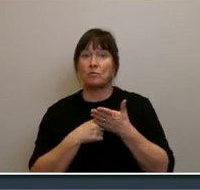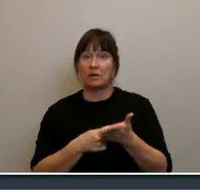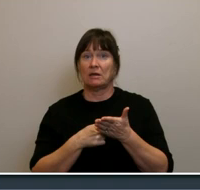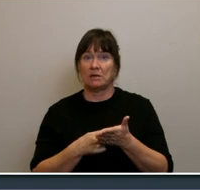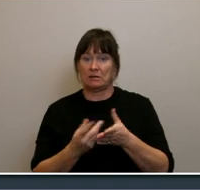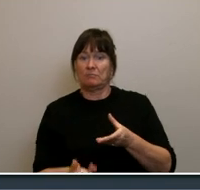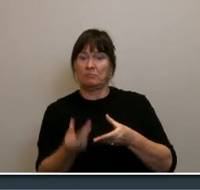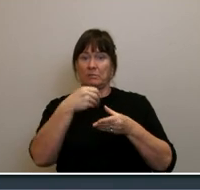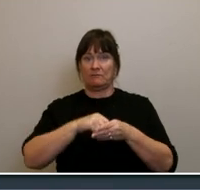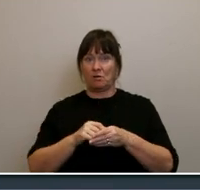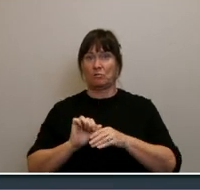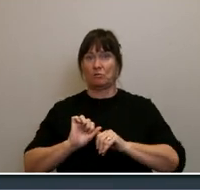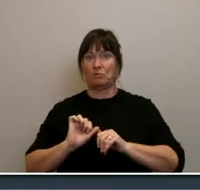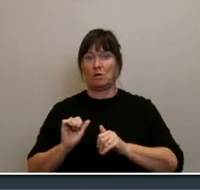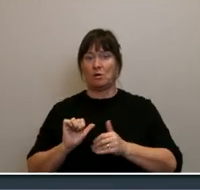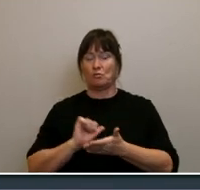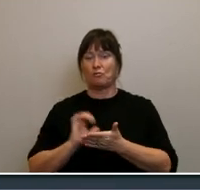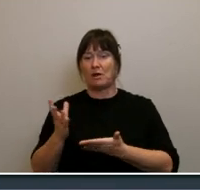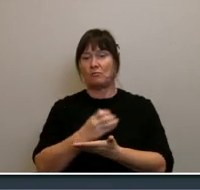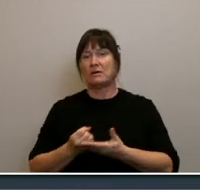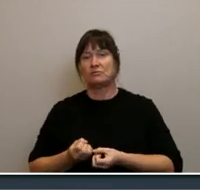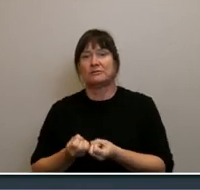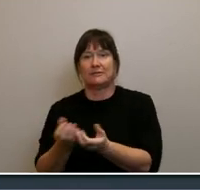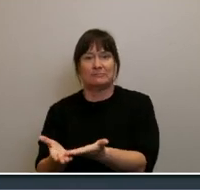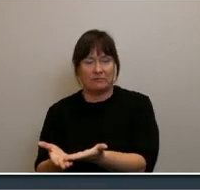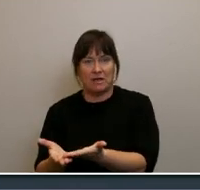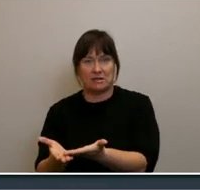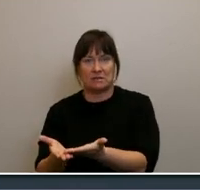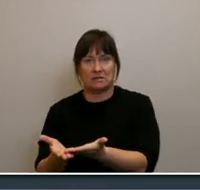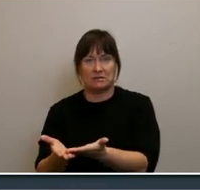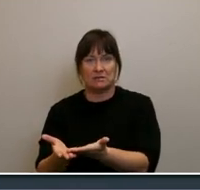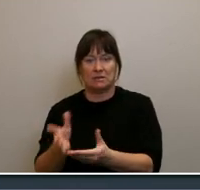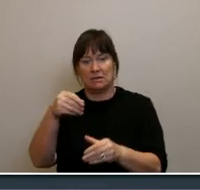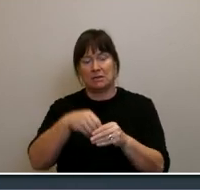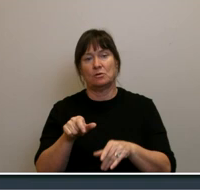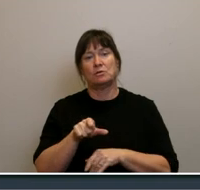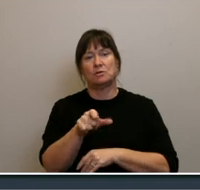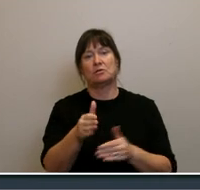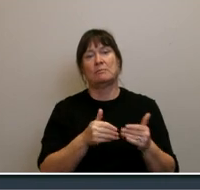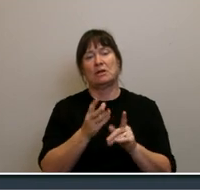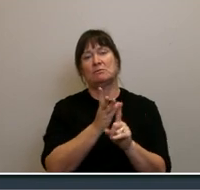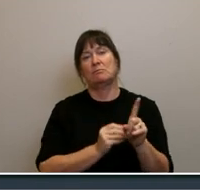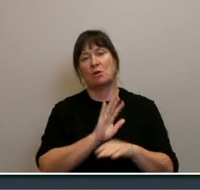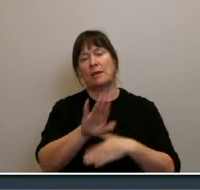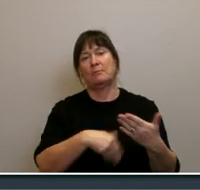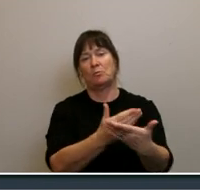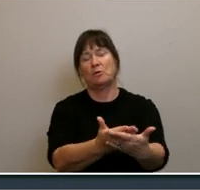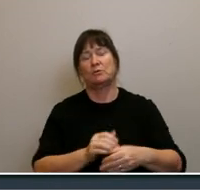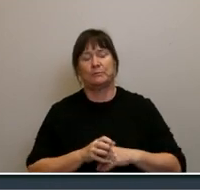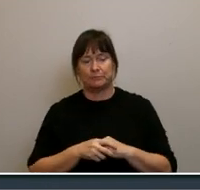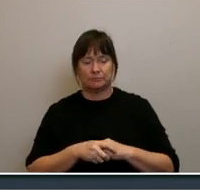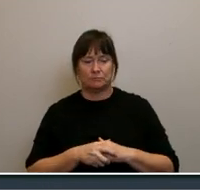be engaged and resourced appropriately as part of the street management model and proposal.